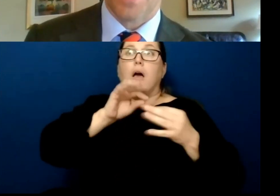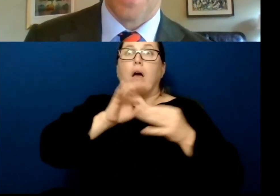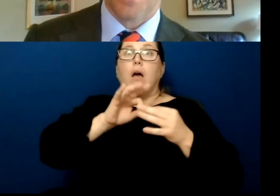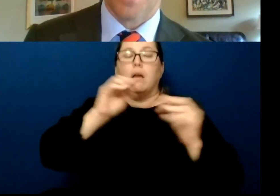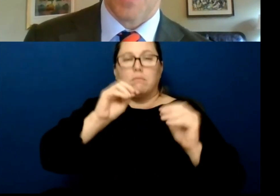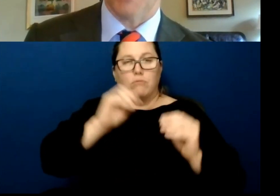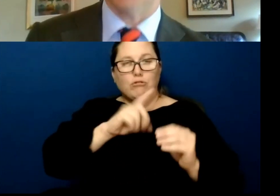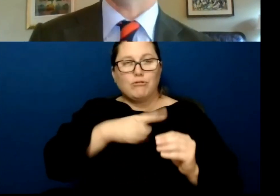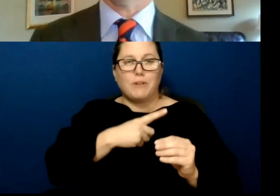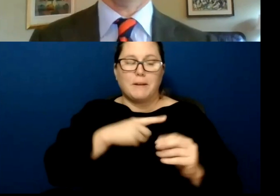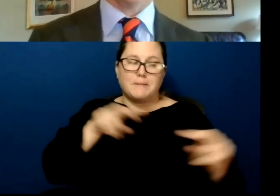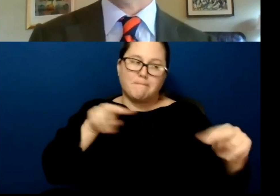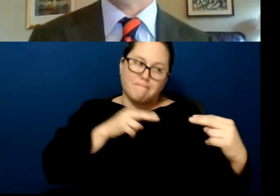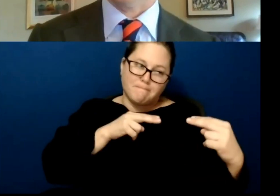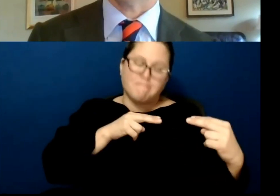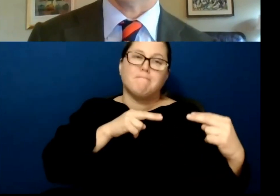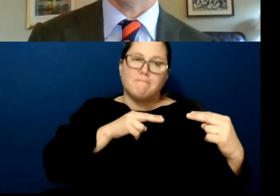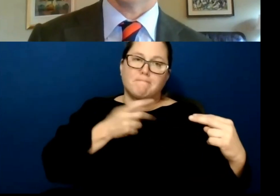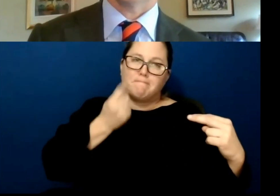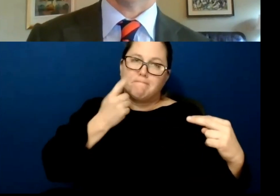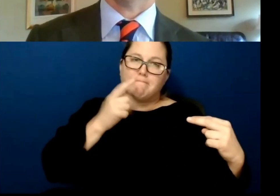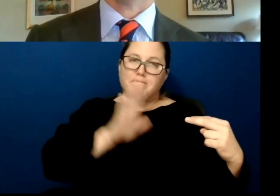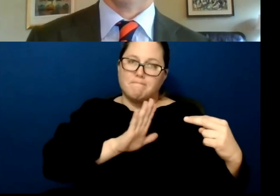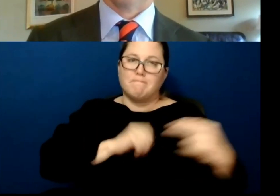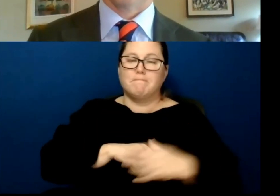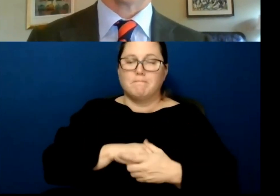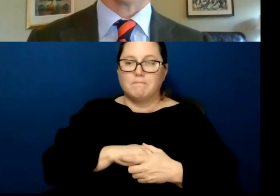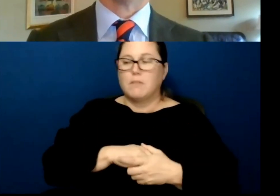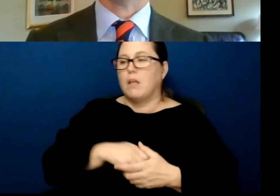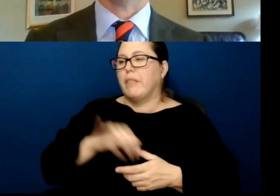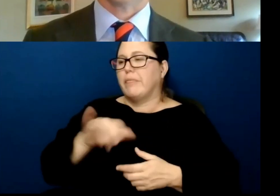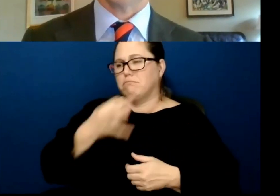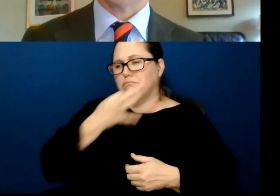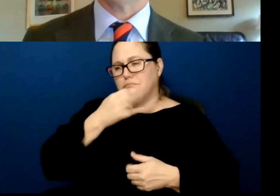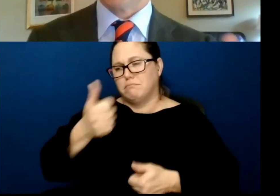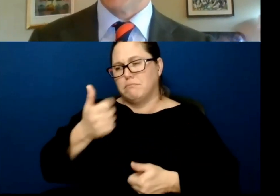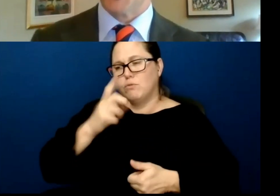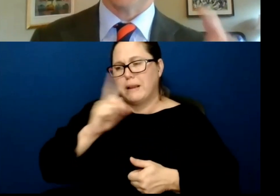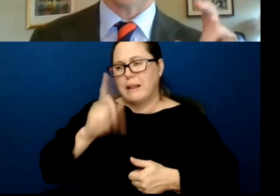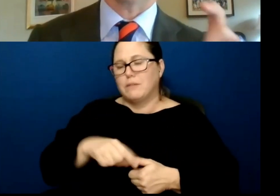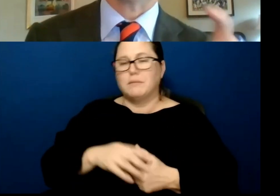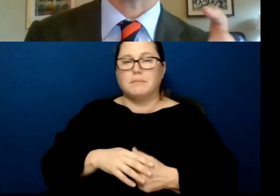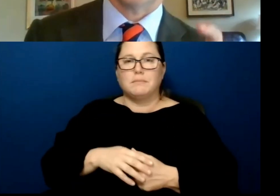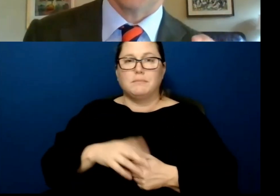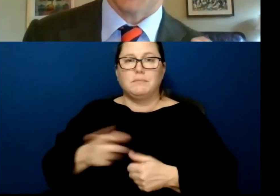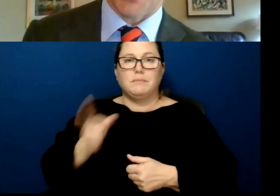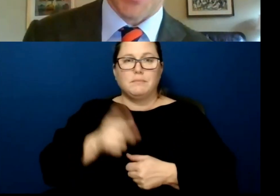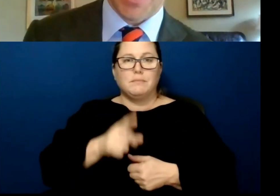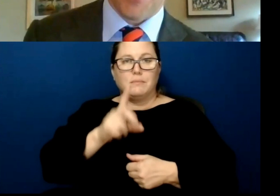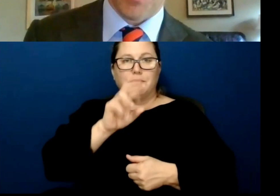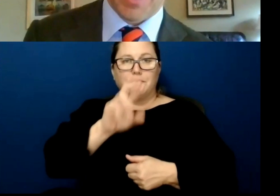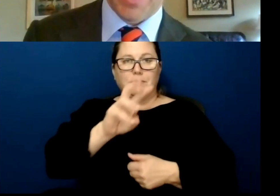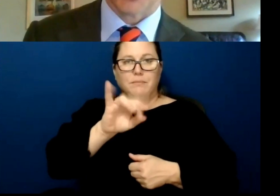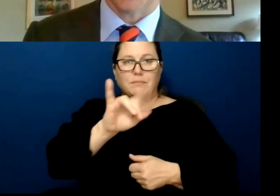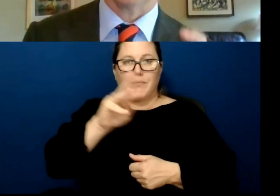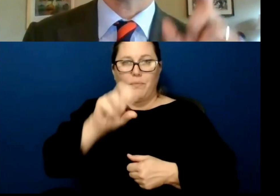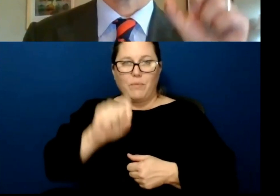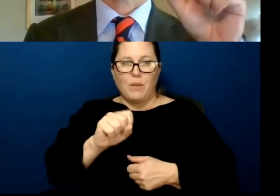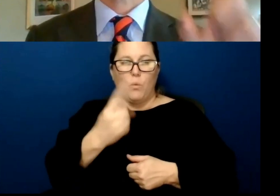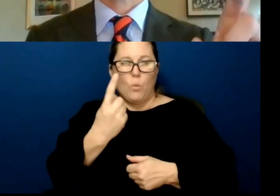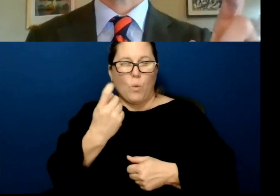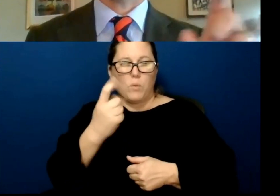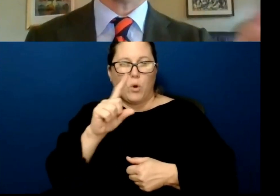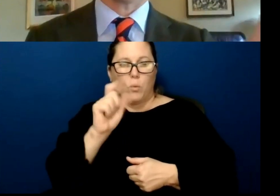most impressionable. Wow, that's a great answer. One more question for Dr. Williams, then we're going to do a little writing exercise together, okay?